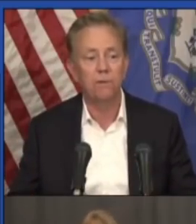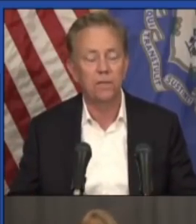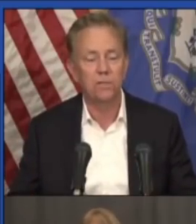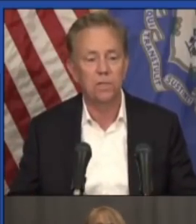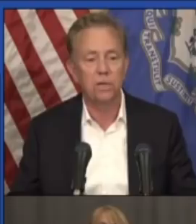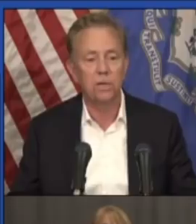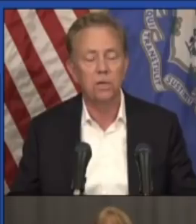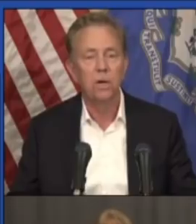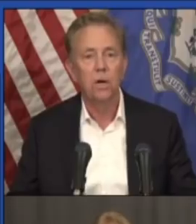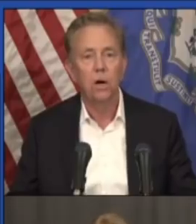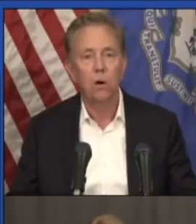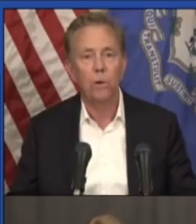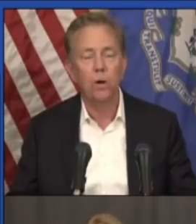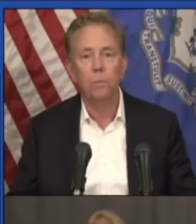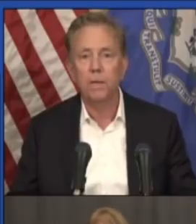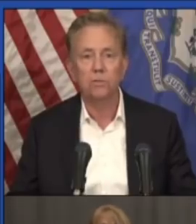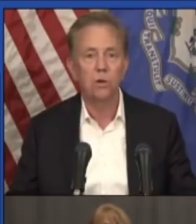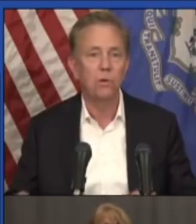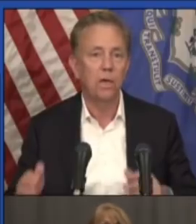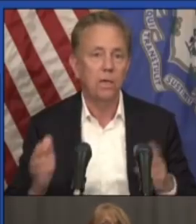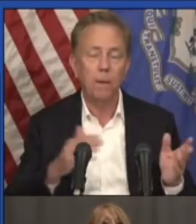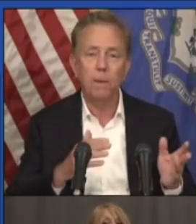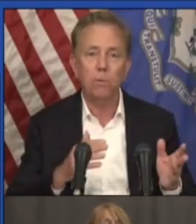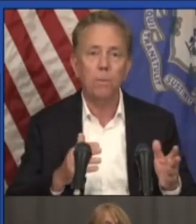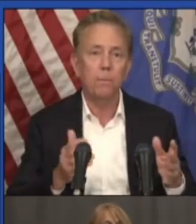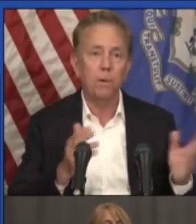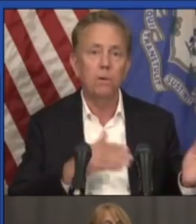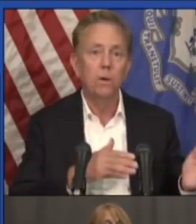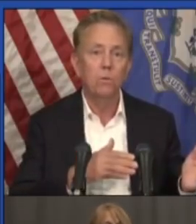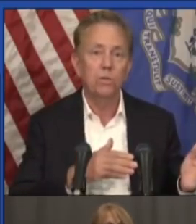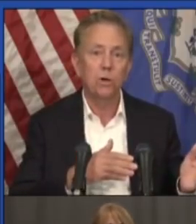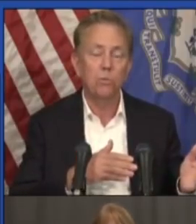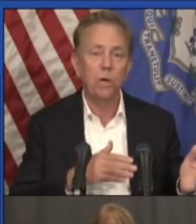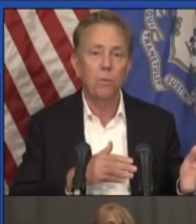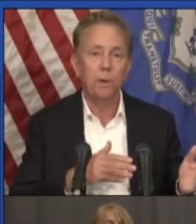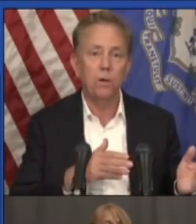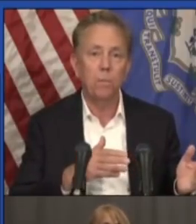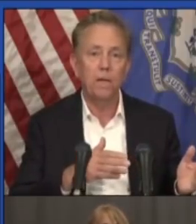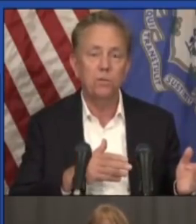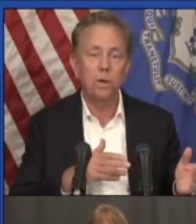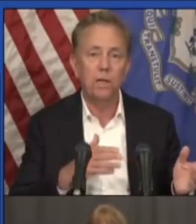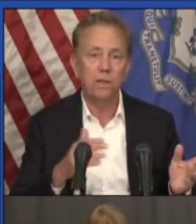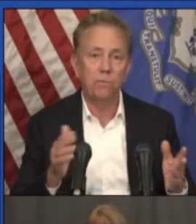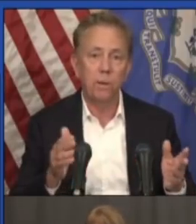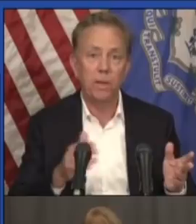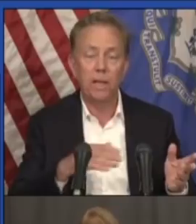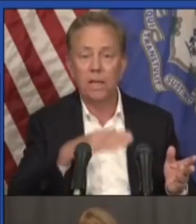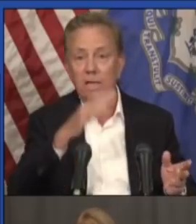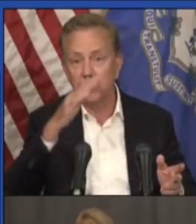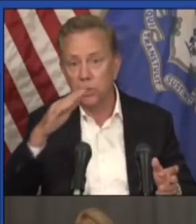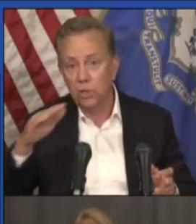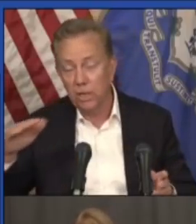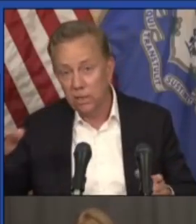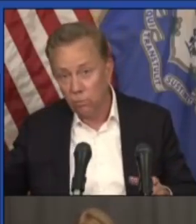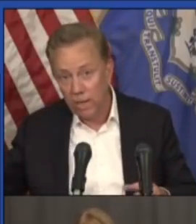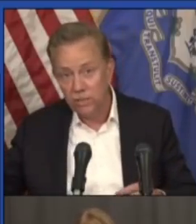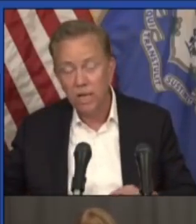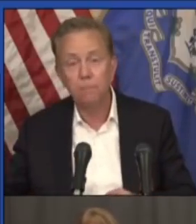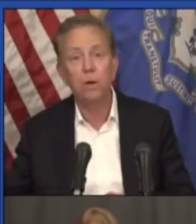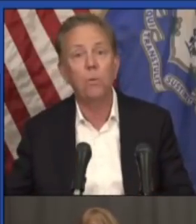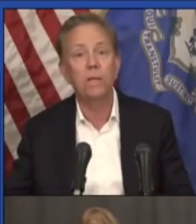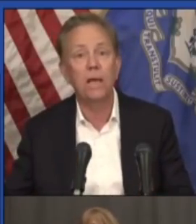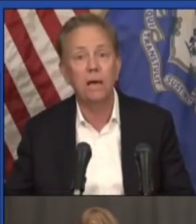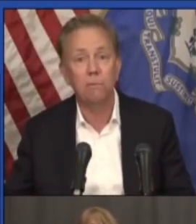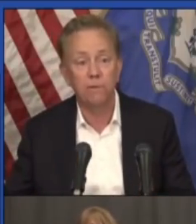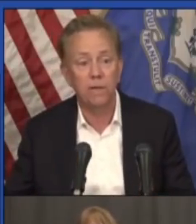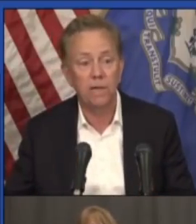of confidence that our reopening is okay. You maybe remember we started reopening on May 20th, you remember that last chart, and the rates